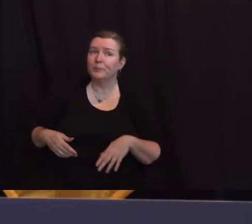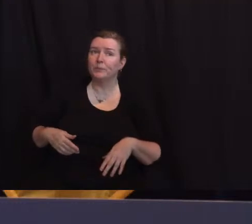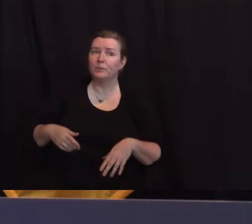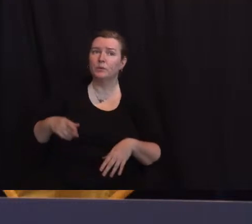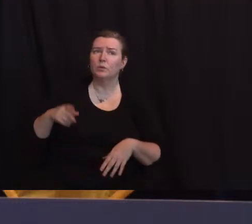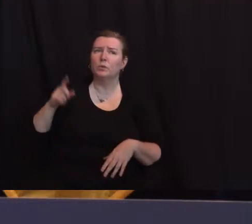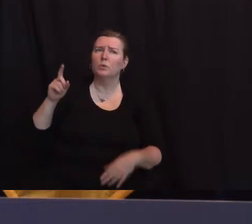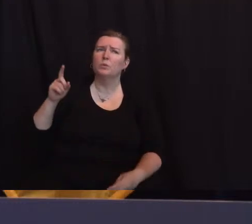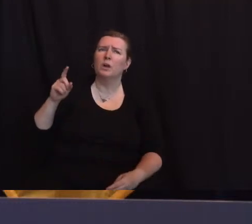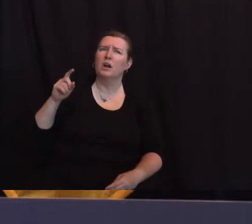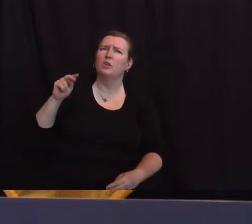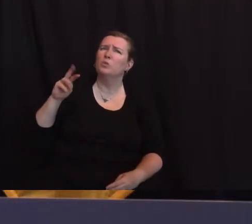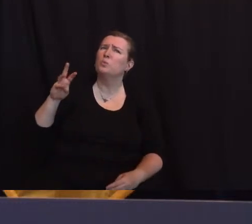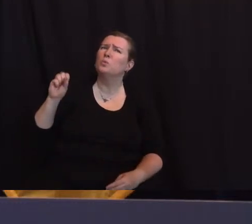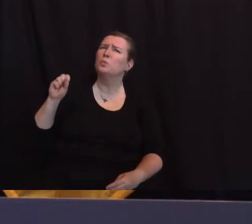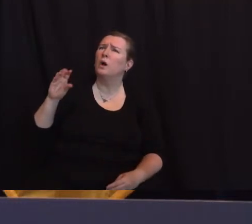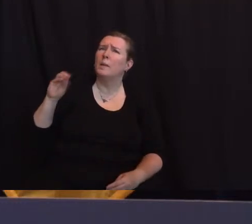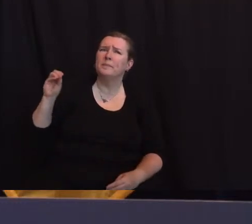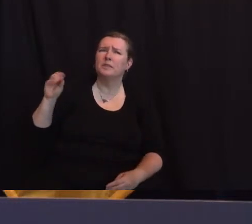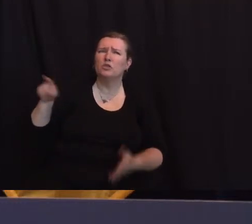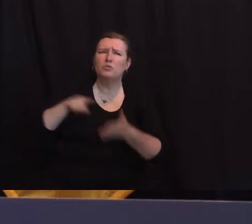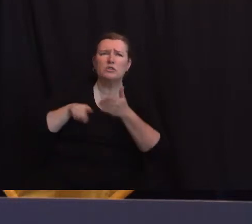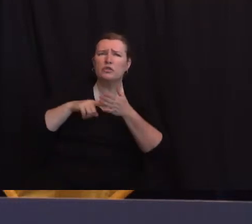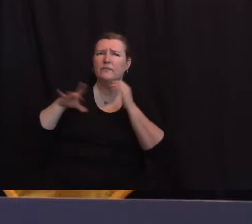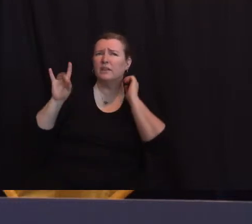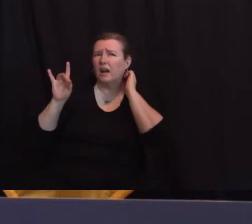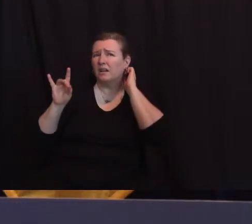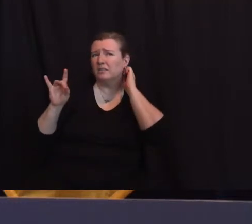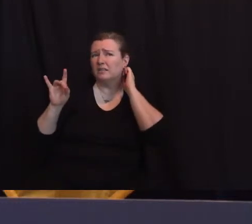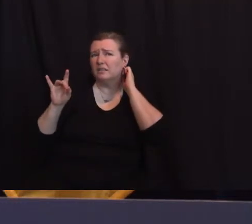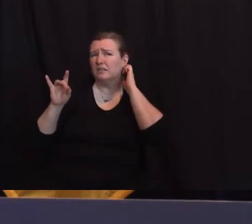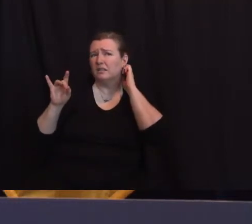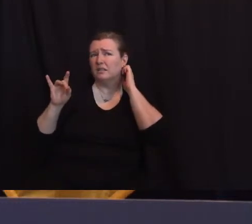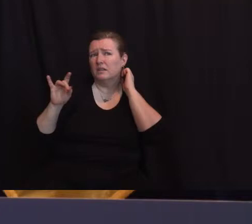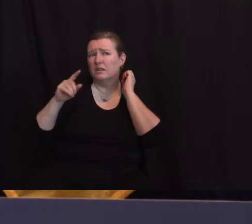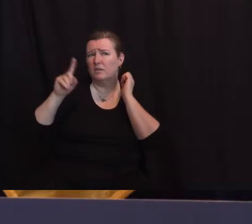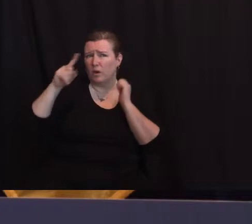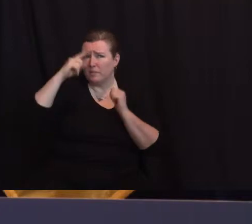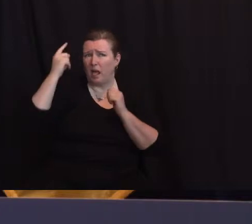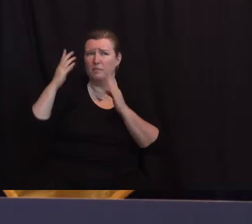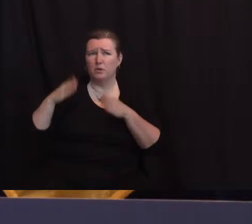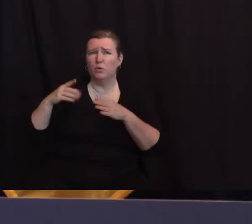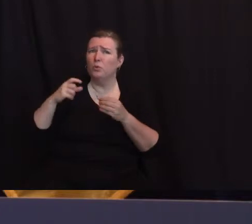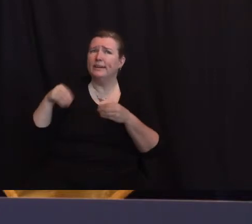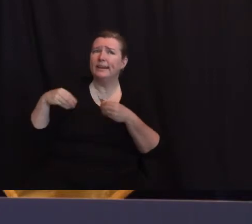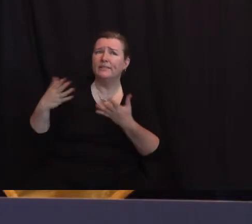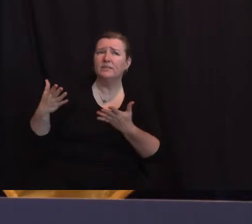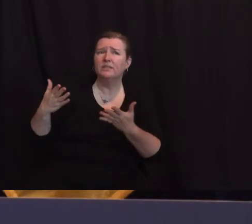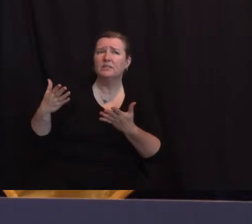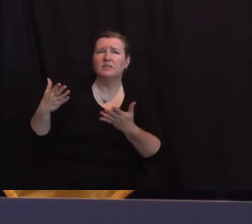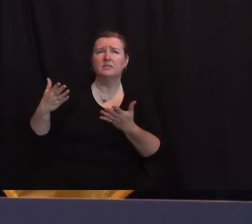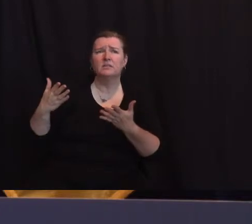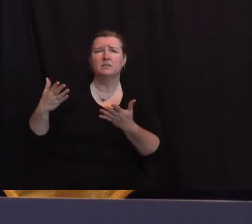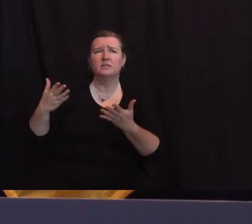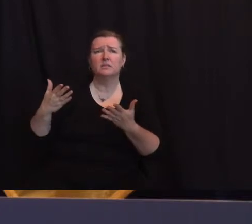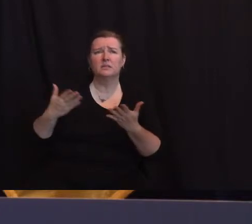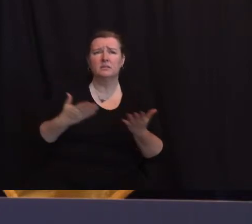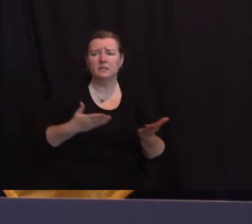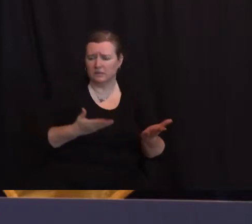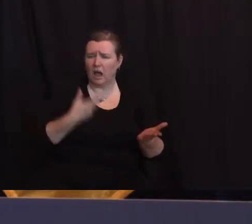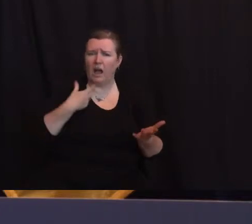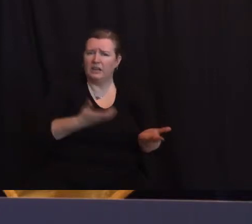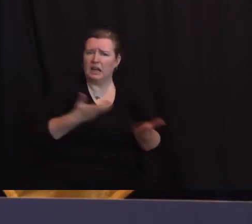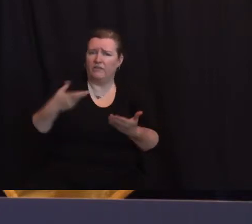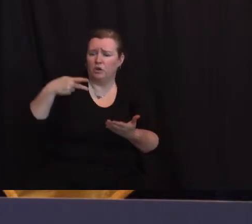search and is unable to find a single black person that has ever been issued a carry permit that was not work-related. If Black Lives